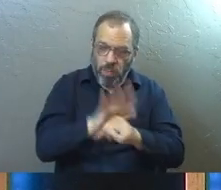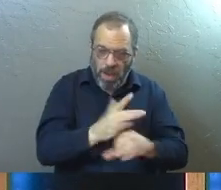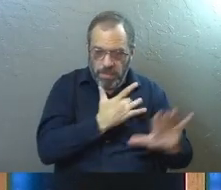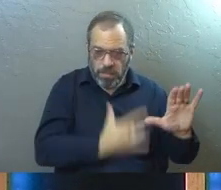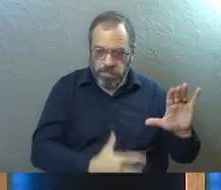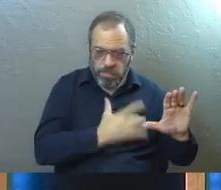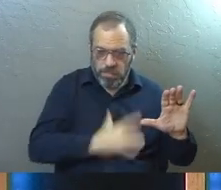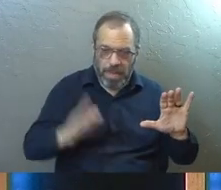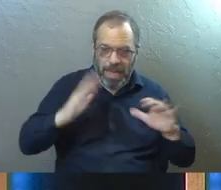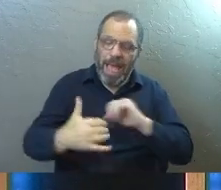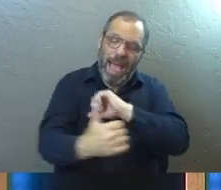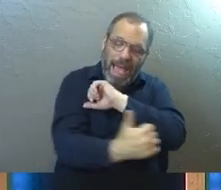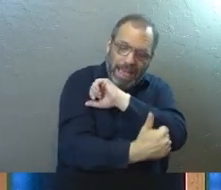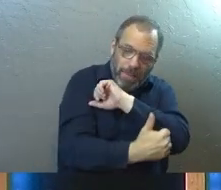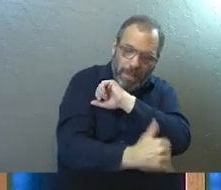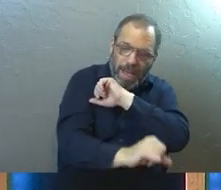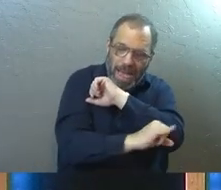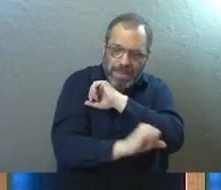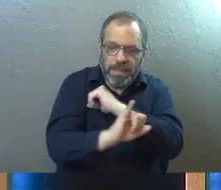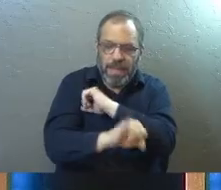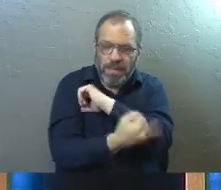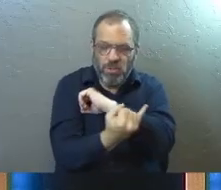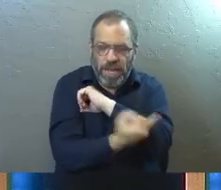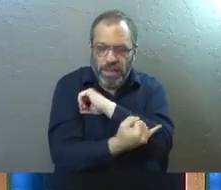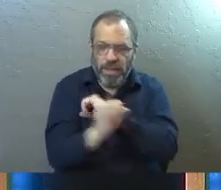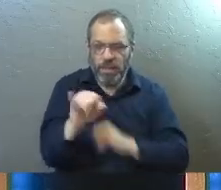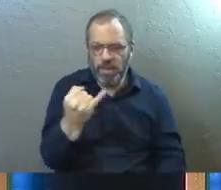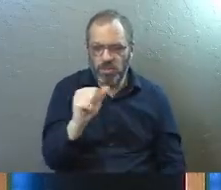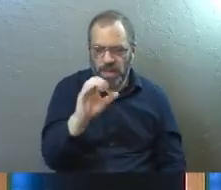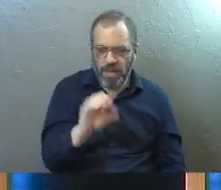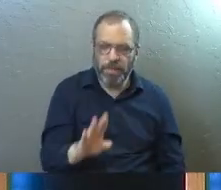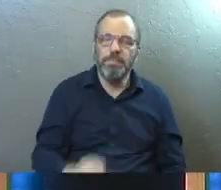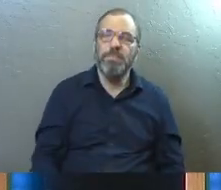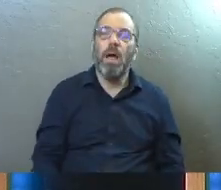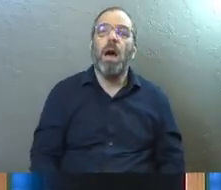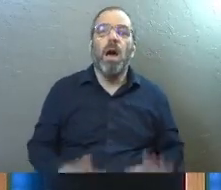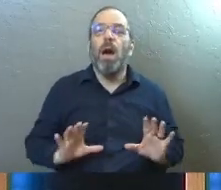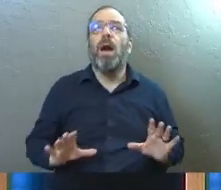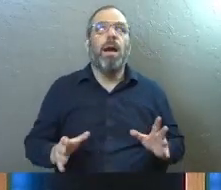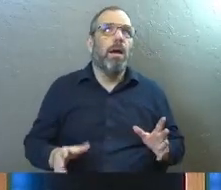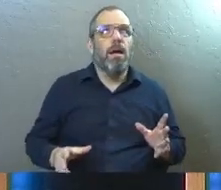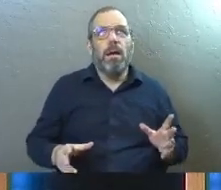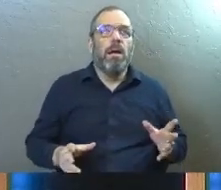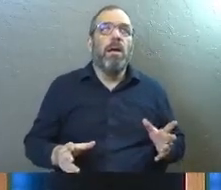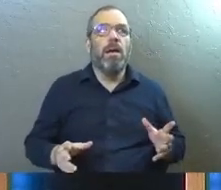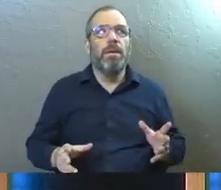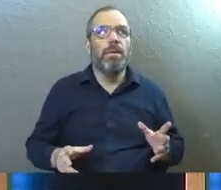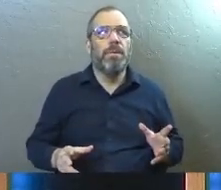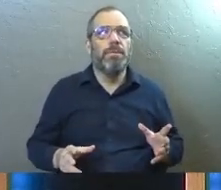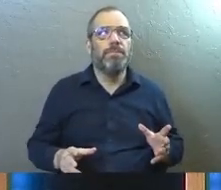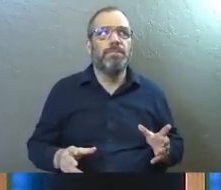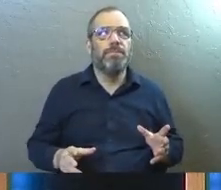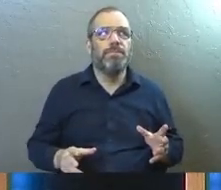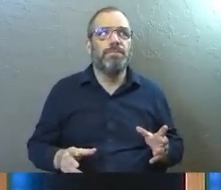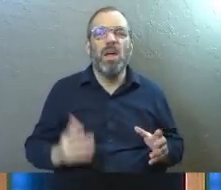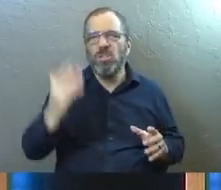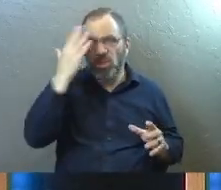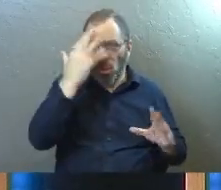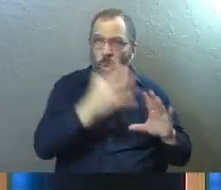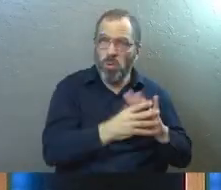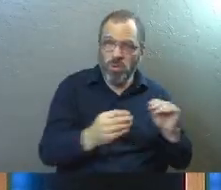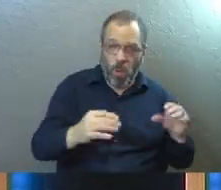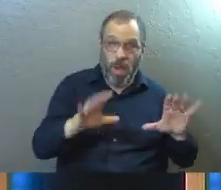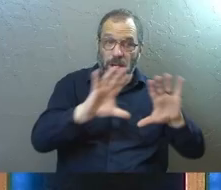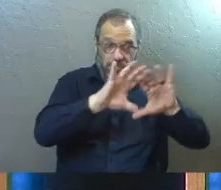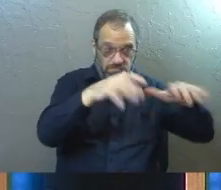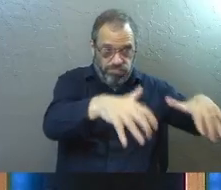give your ancestors, Abraham, Isaac, and Jacob. So again, we can obviously, we need to know the context of the fact that this